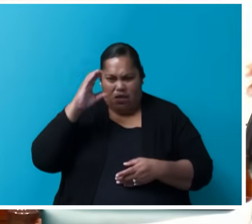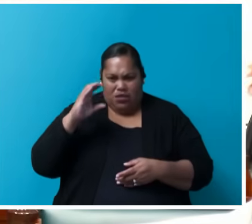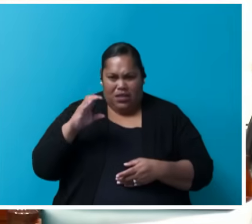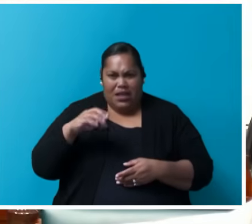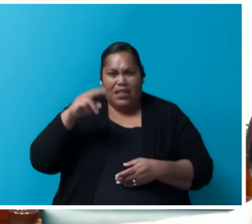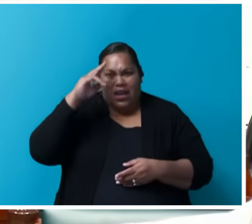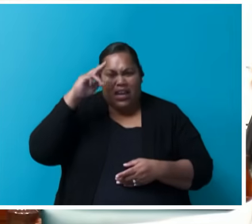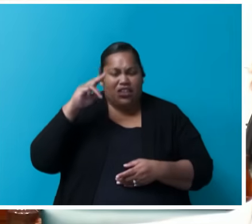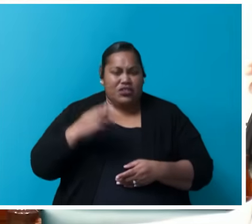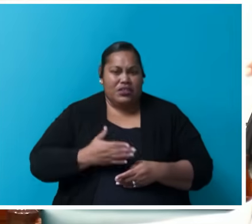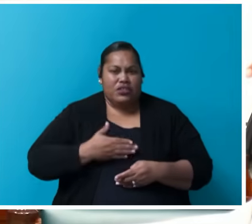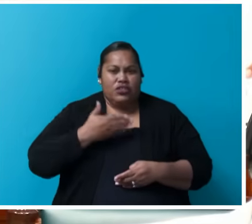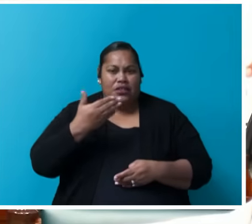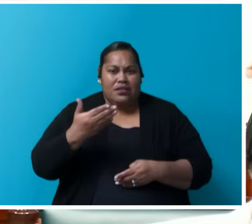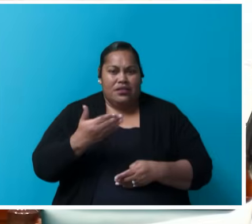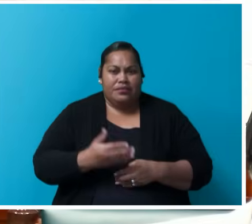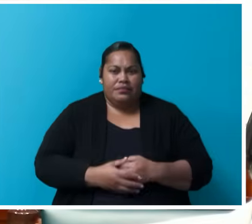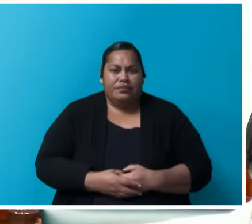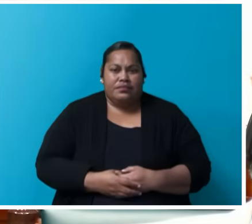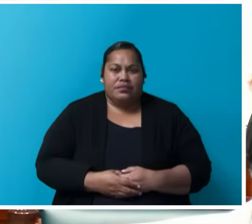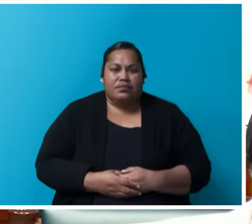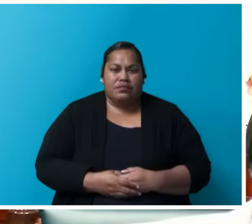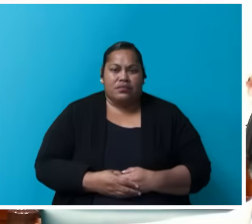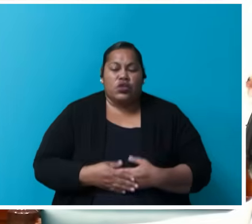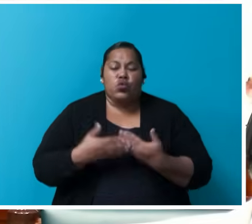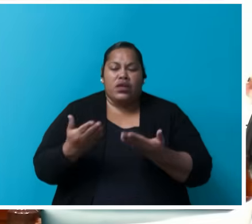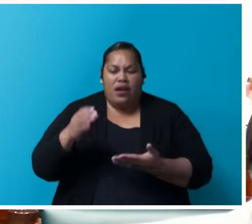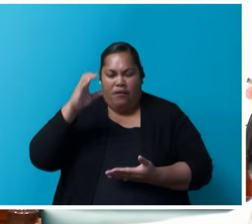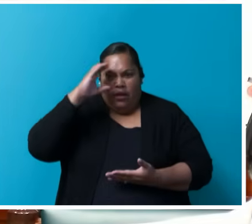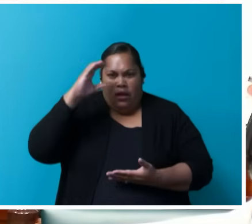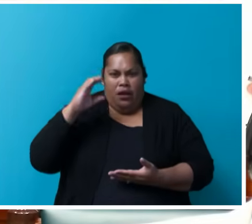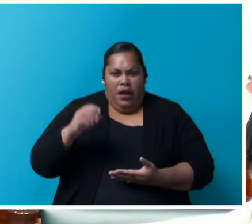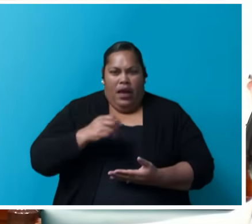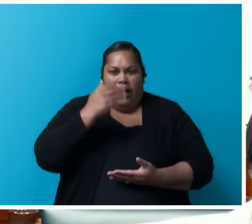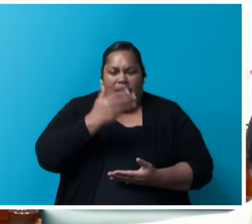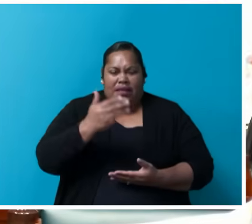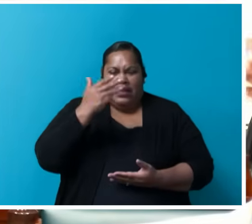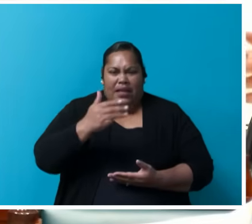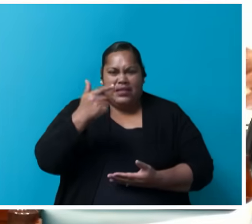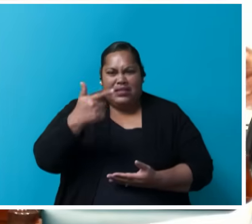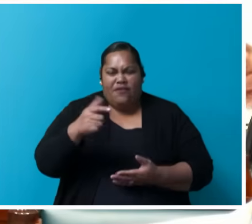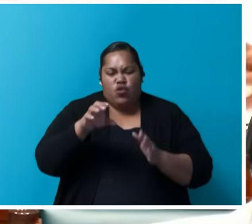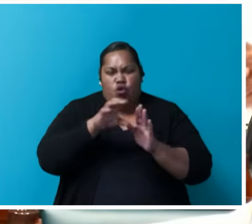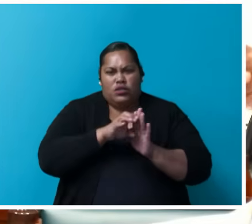national interest, to give this country the 1997 Constitution.